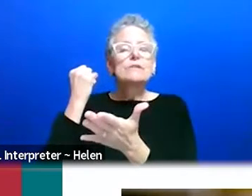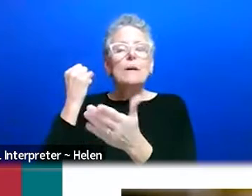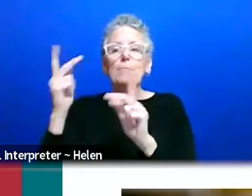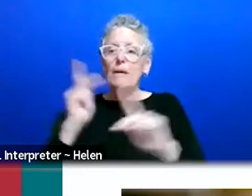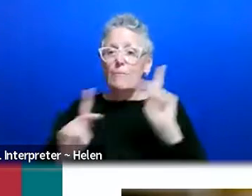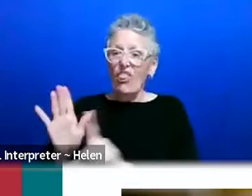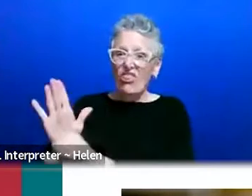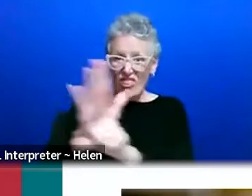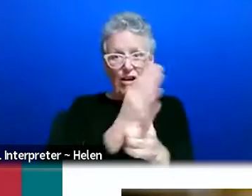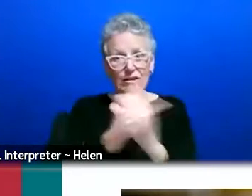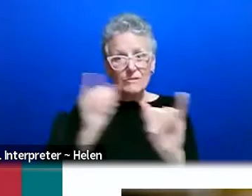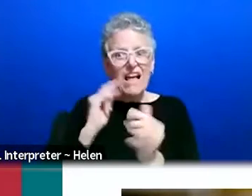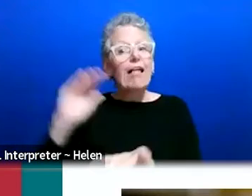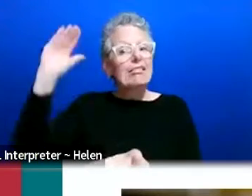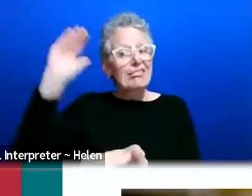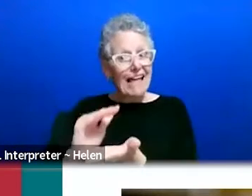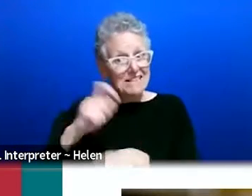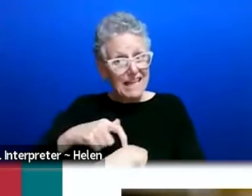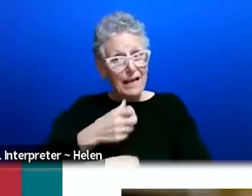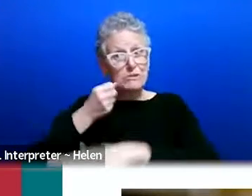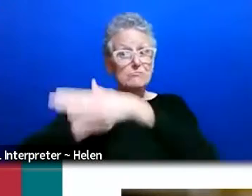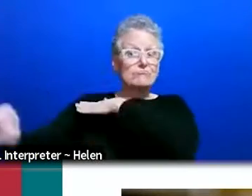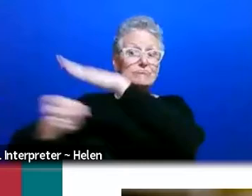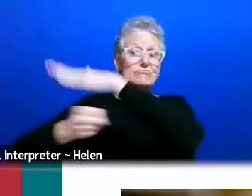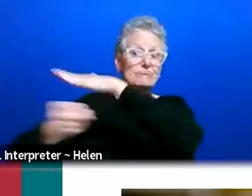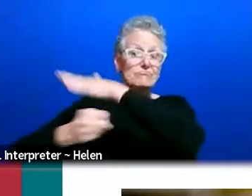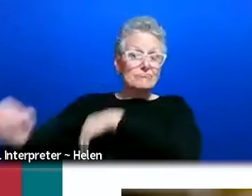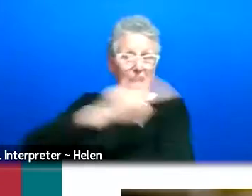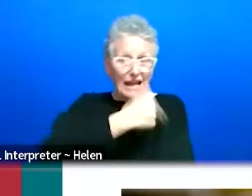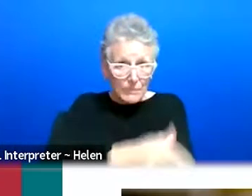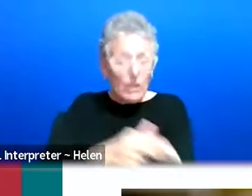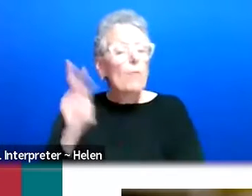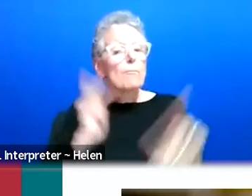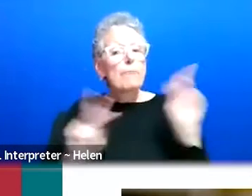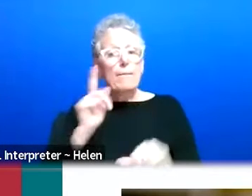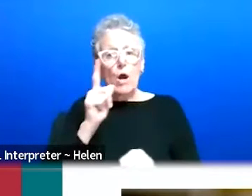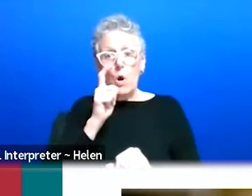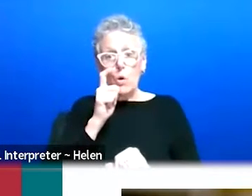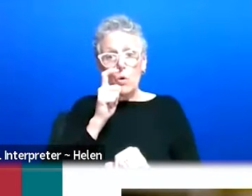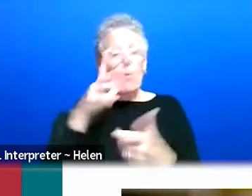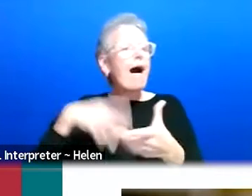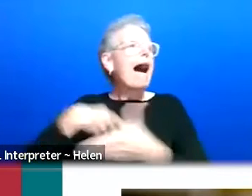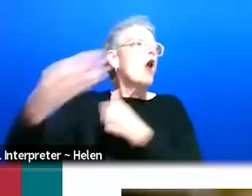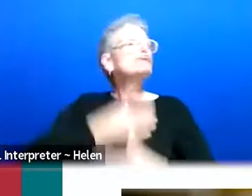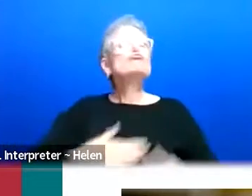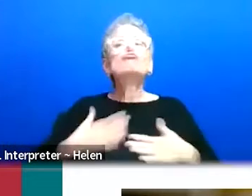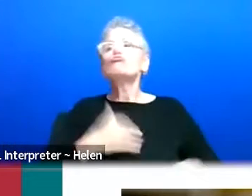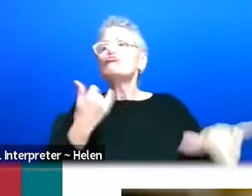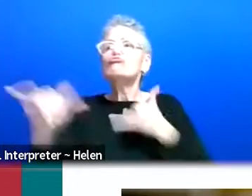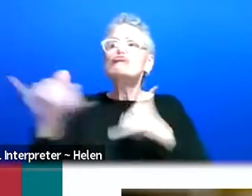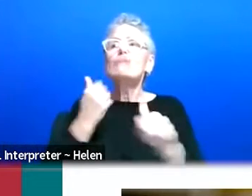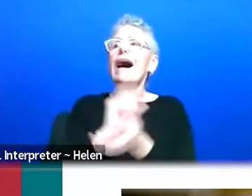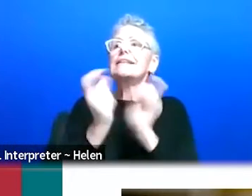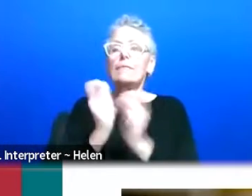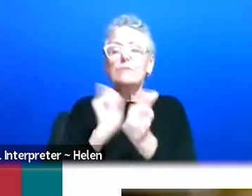decreasing hospitalizations, as people who get out and do recreation and adaptive sports have been